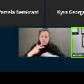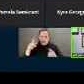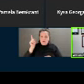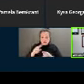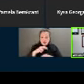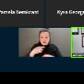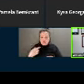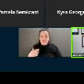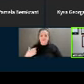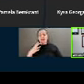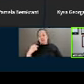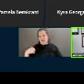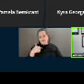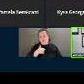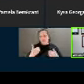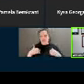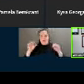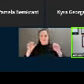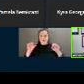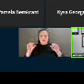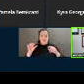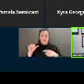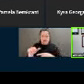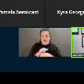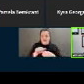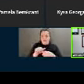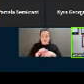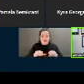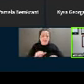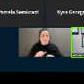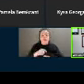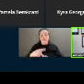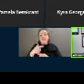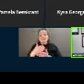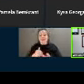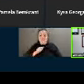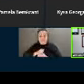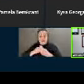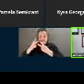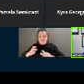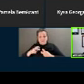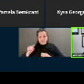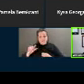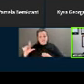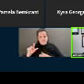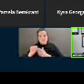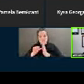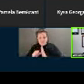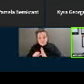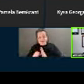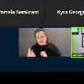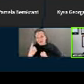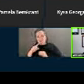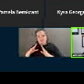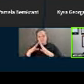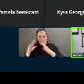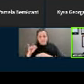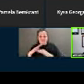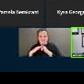have an exercise capability, several self-assessment tools, including one specifically for houses of worship, and many